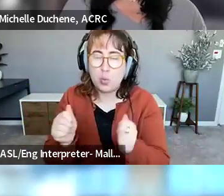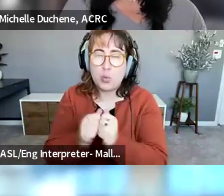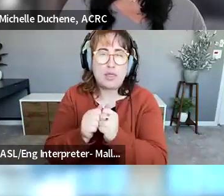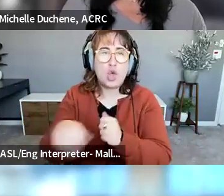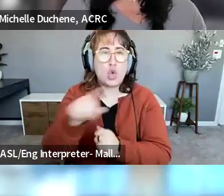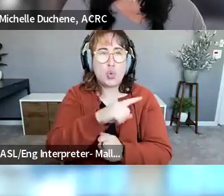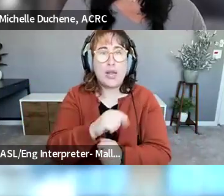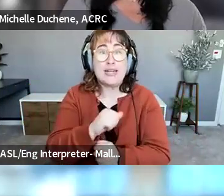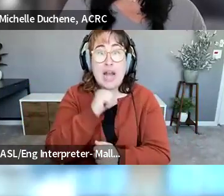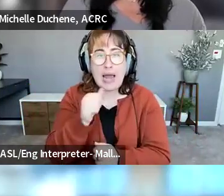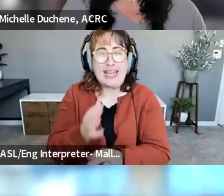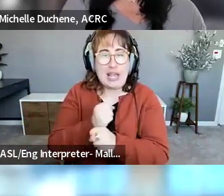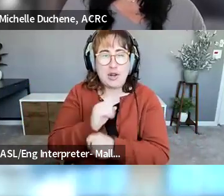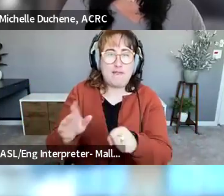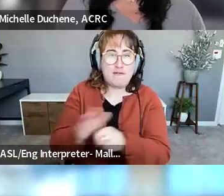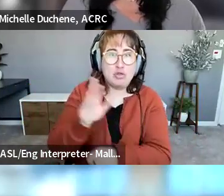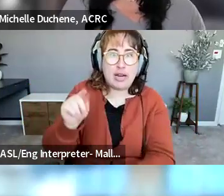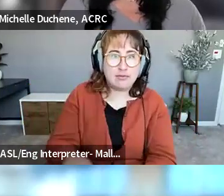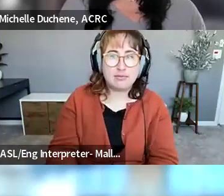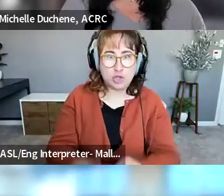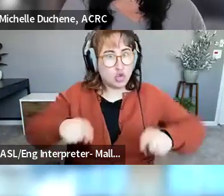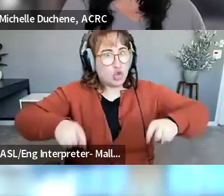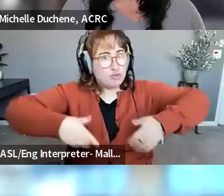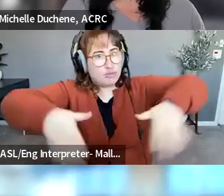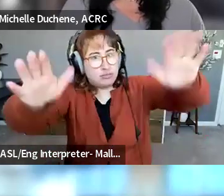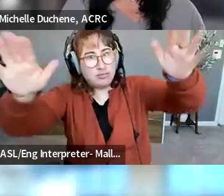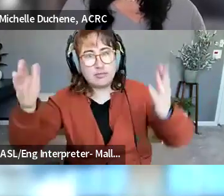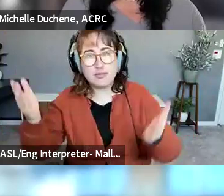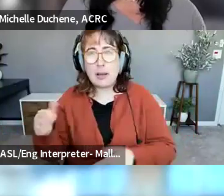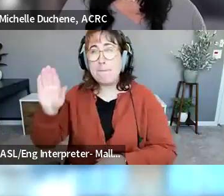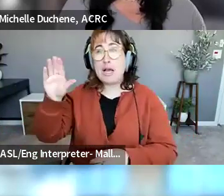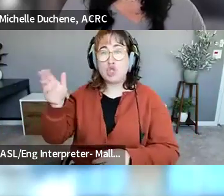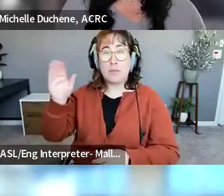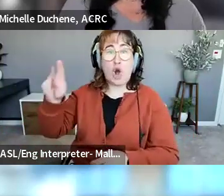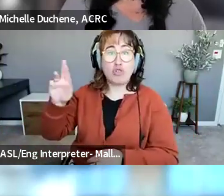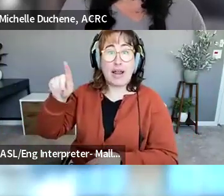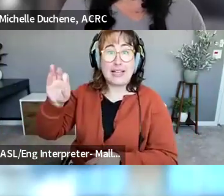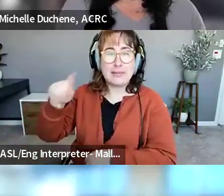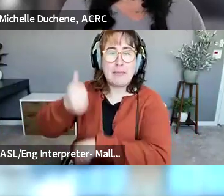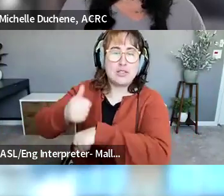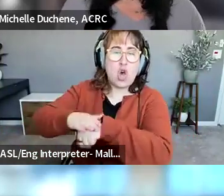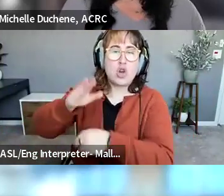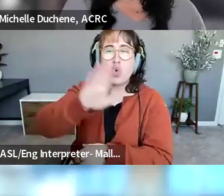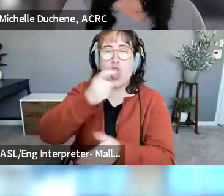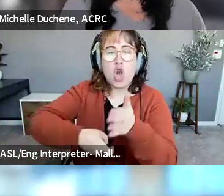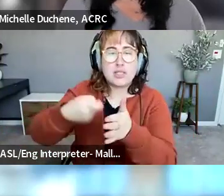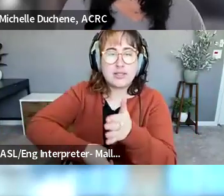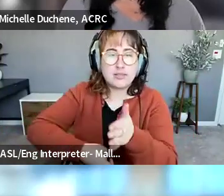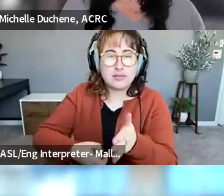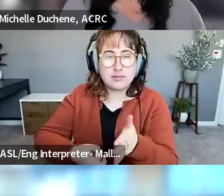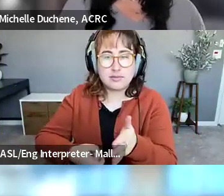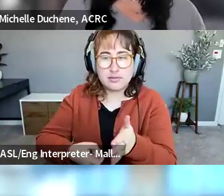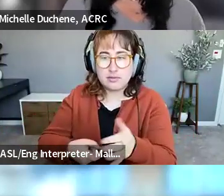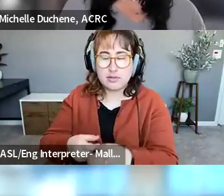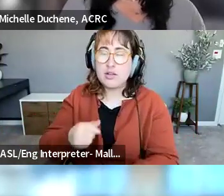guys not getting your full rates, because the benchmark rates were based off of what your costs were as they were like